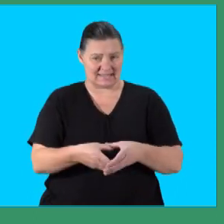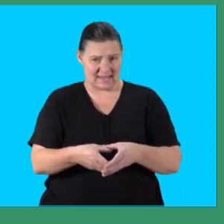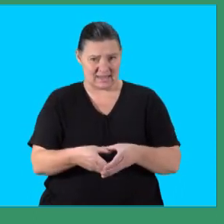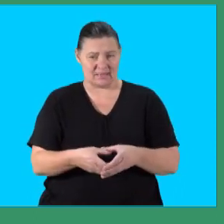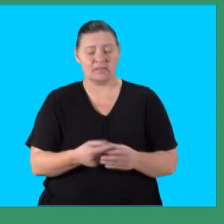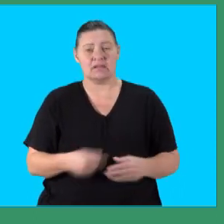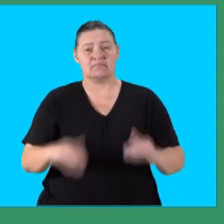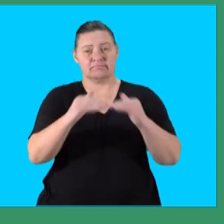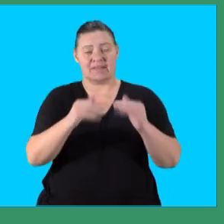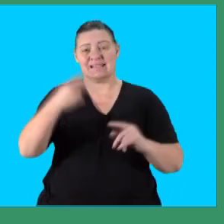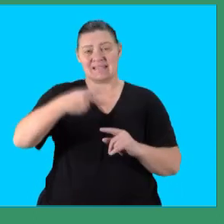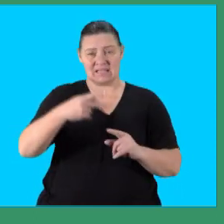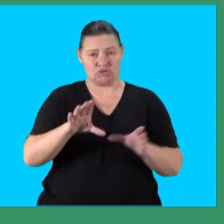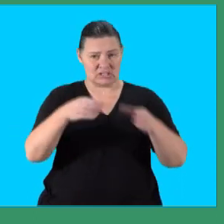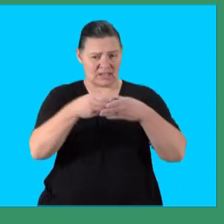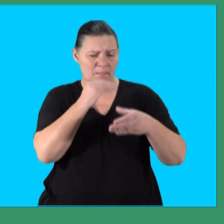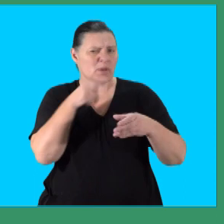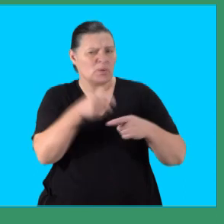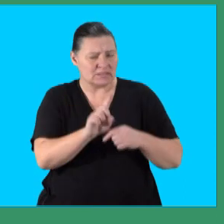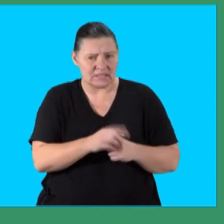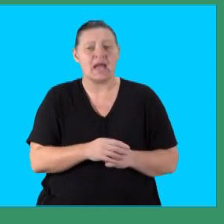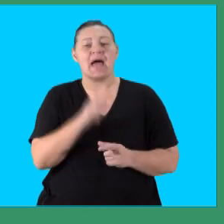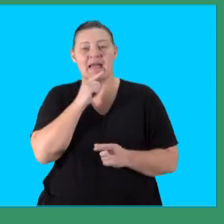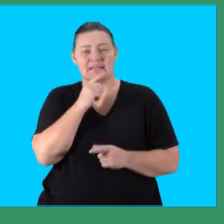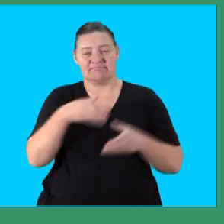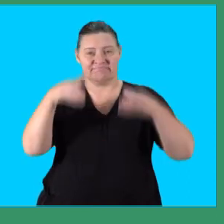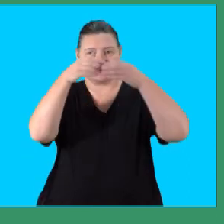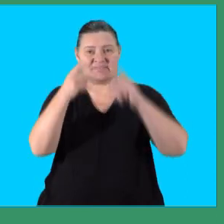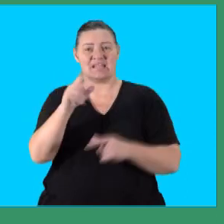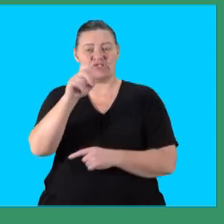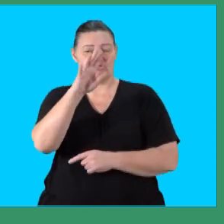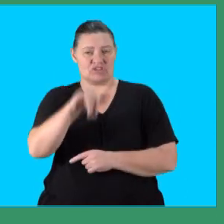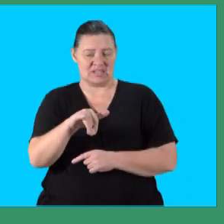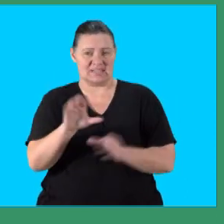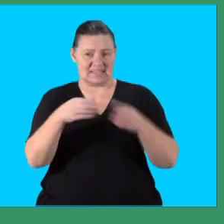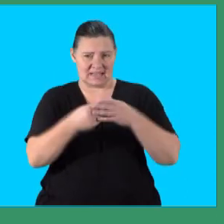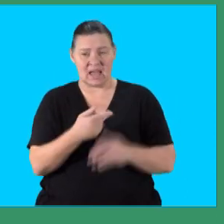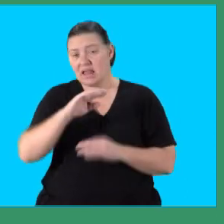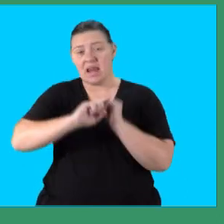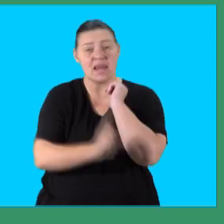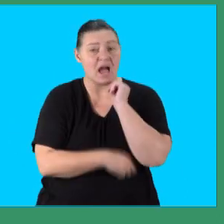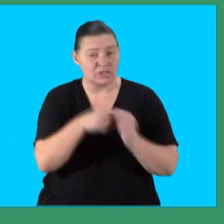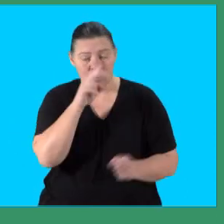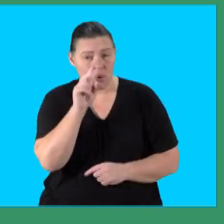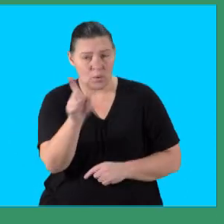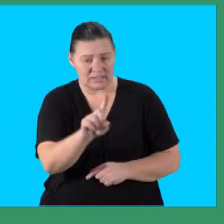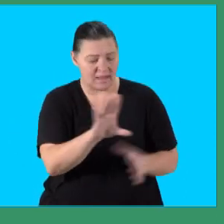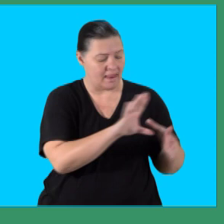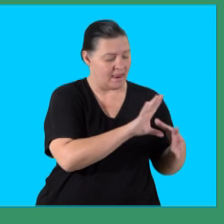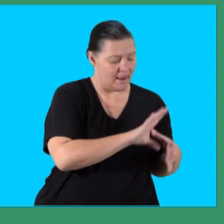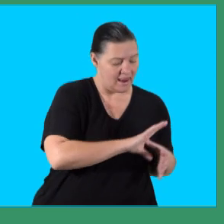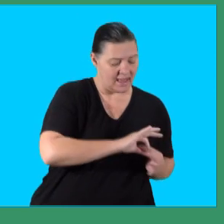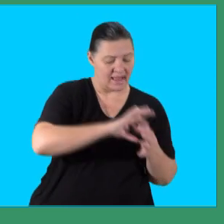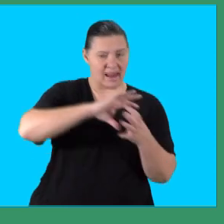we'll look at meaning of the secondary sector, meaning of the tertiary sector, and lastly, we will look at the